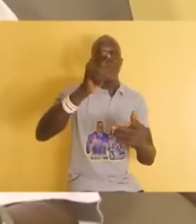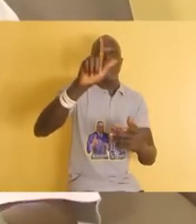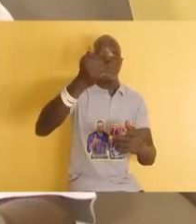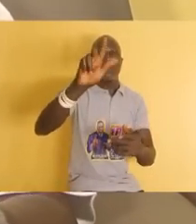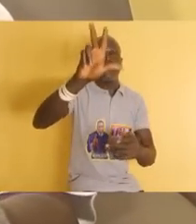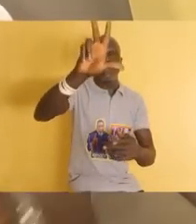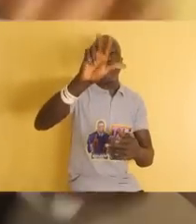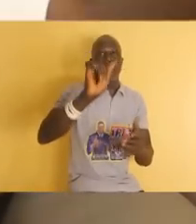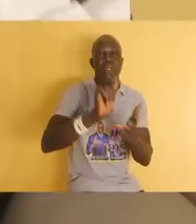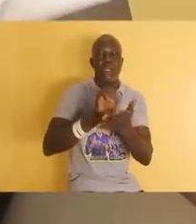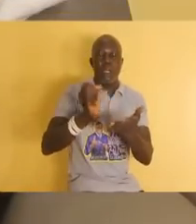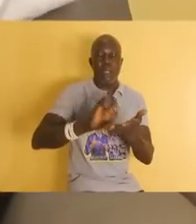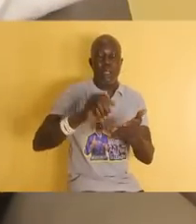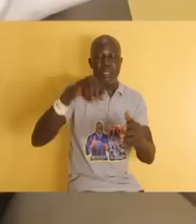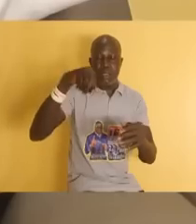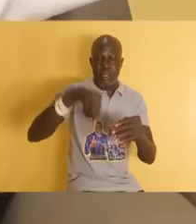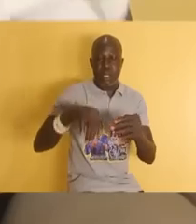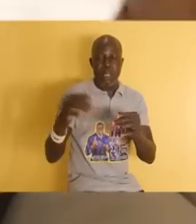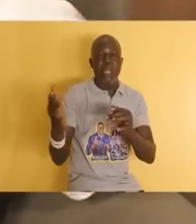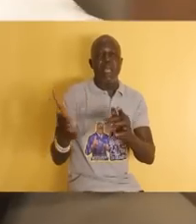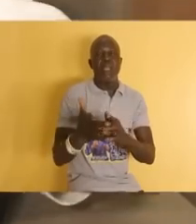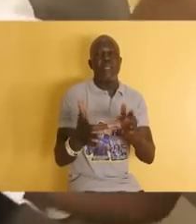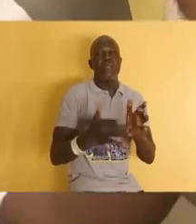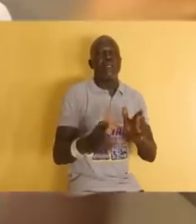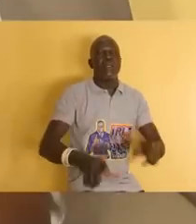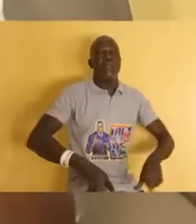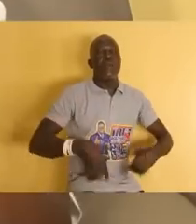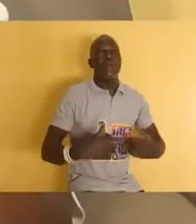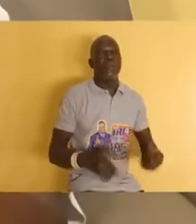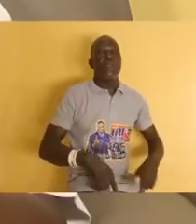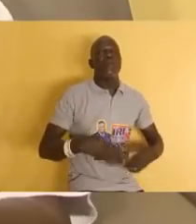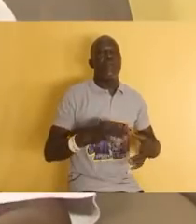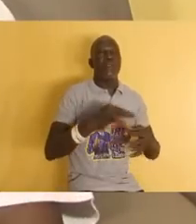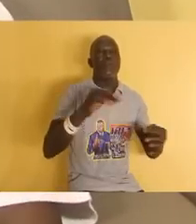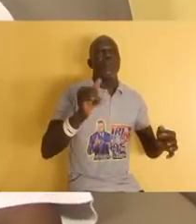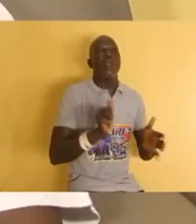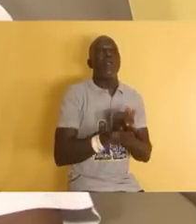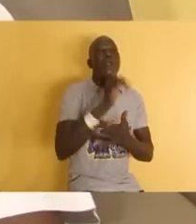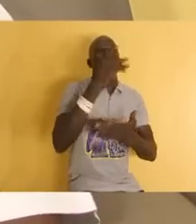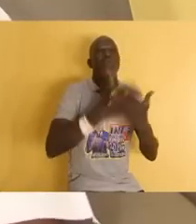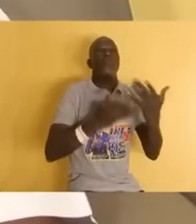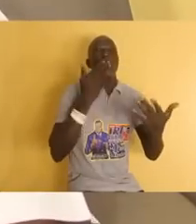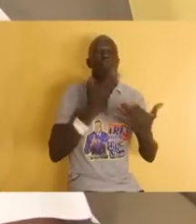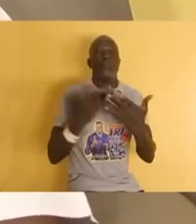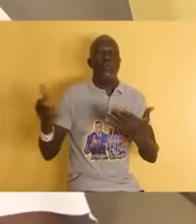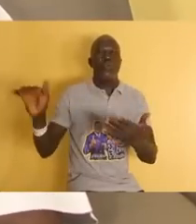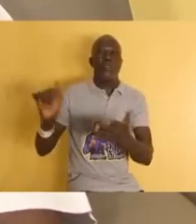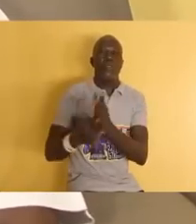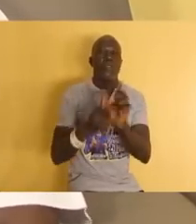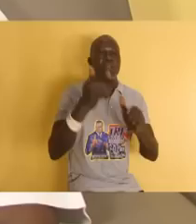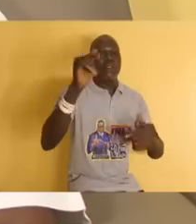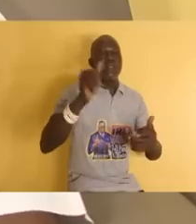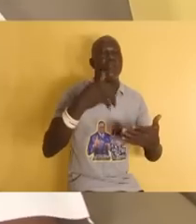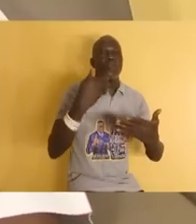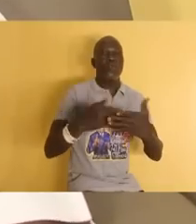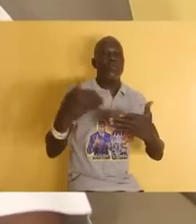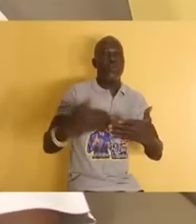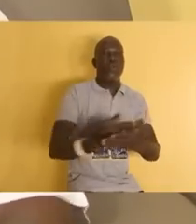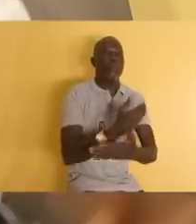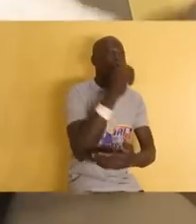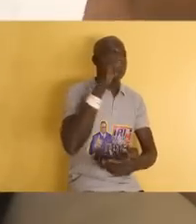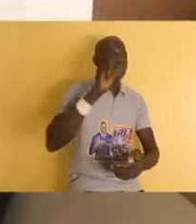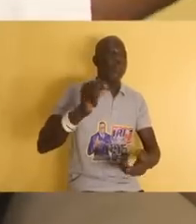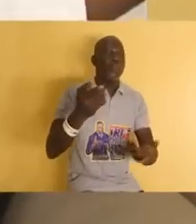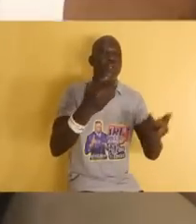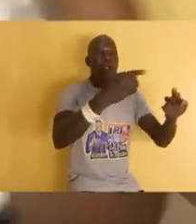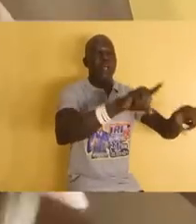2023. And God's life. You're working back. See, I mean, what? Oh, why your luck come? The thing of great joy. Oh, yeah, your come. Good news.